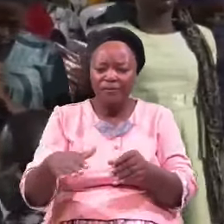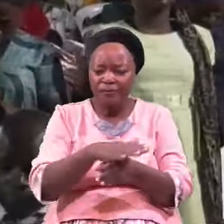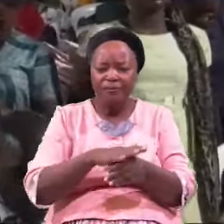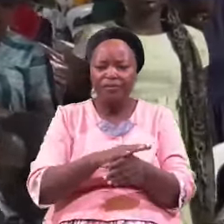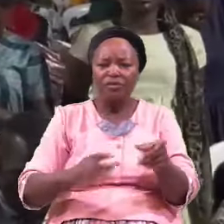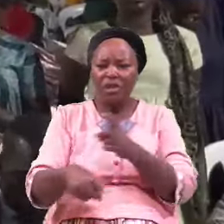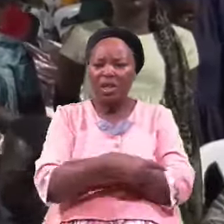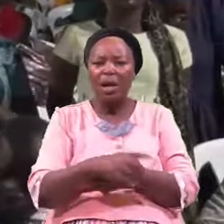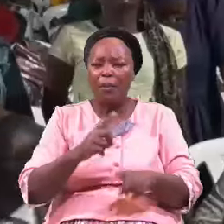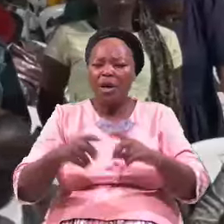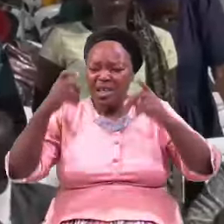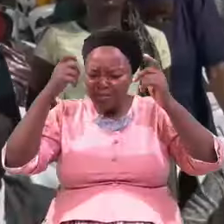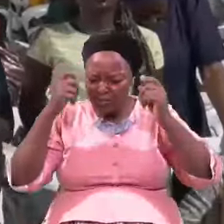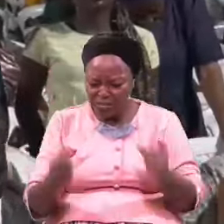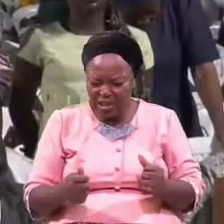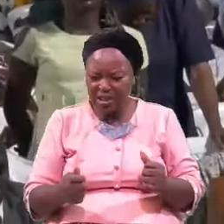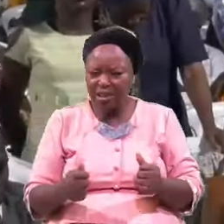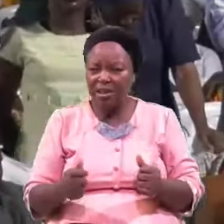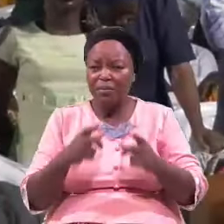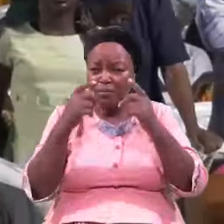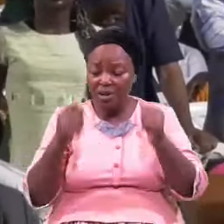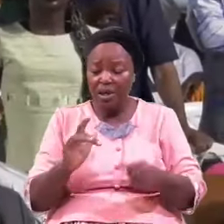Immediately Instant Ten Niously